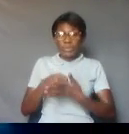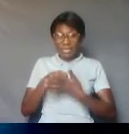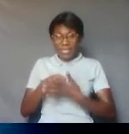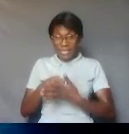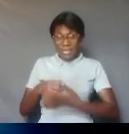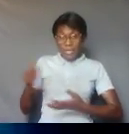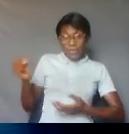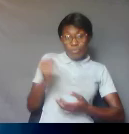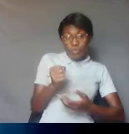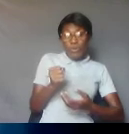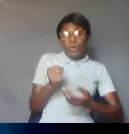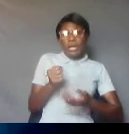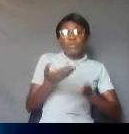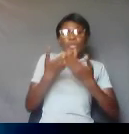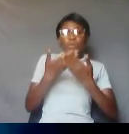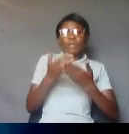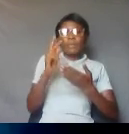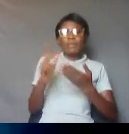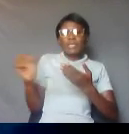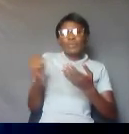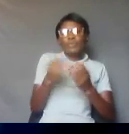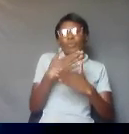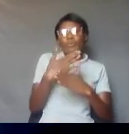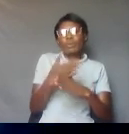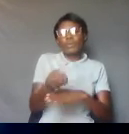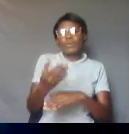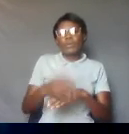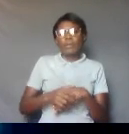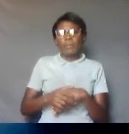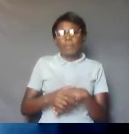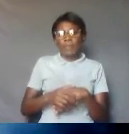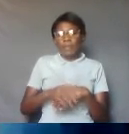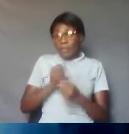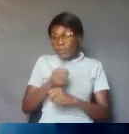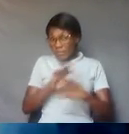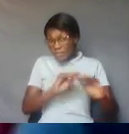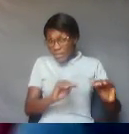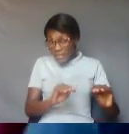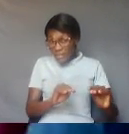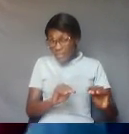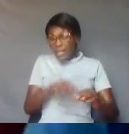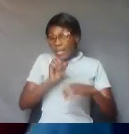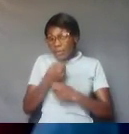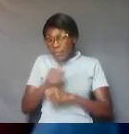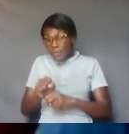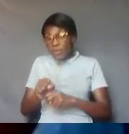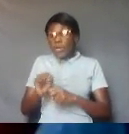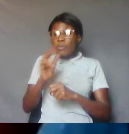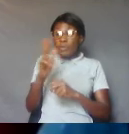Can we not get the people into the world of work before we can move on to something? And then part of the act also